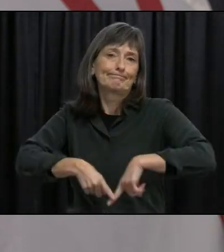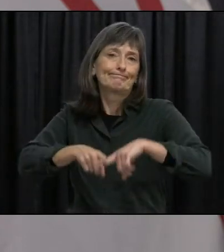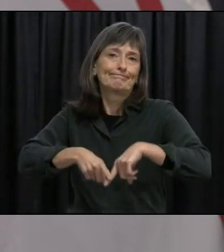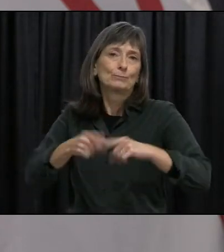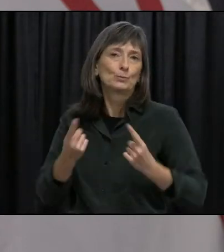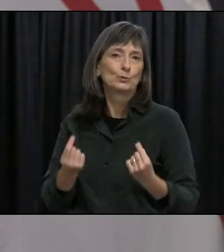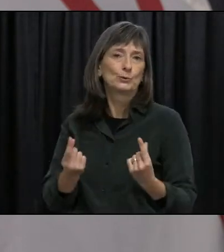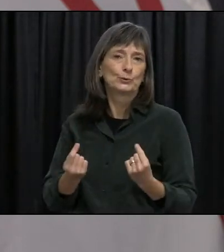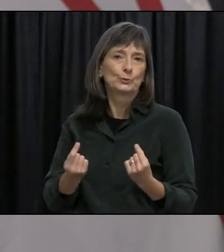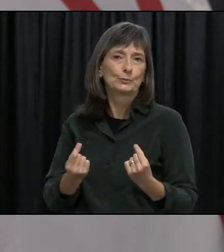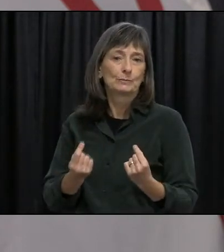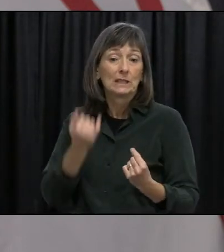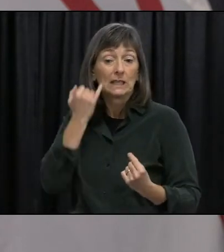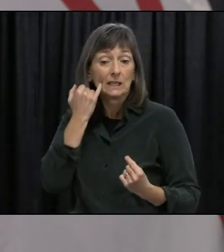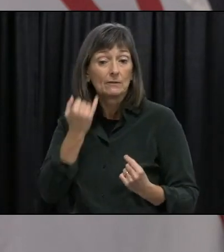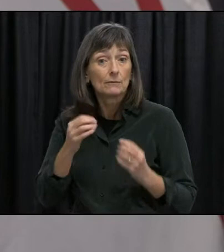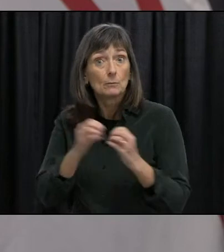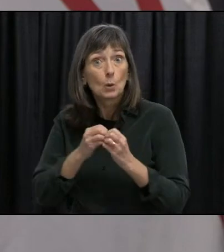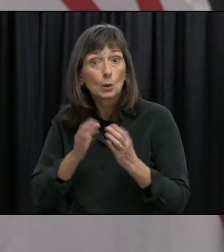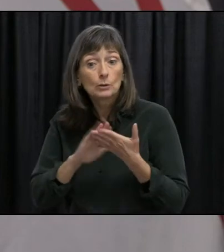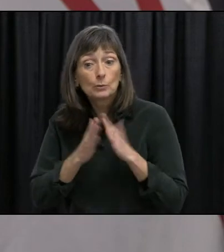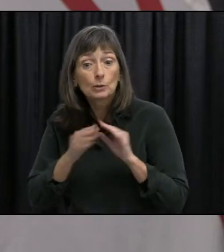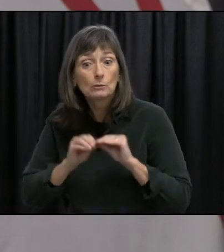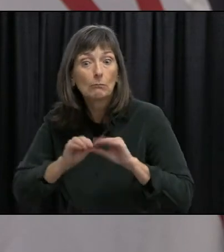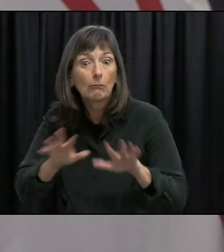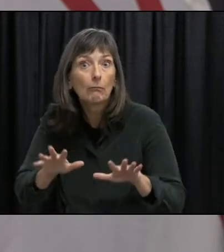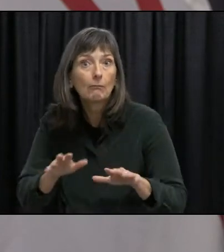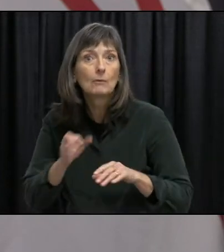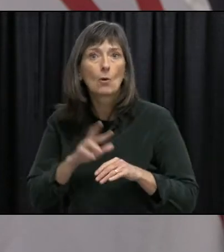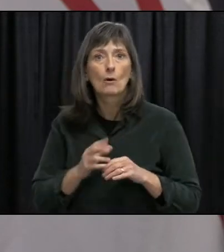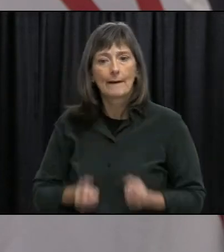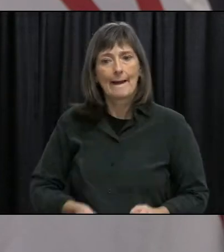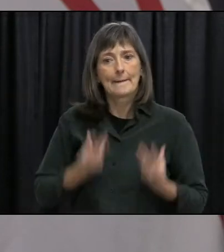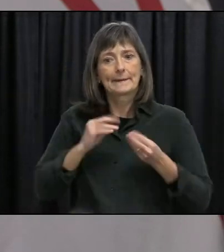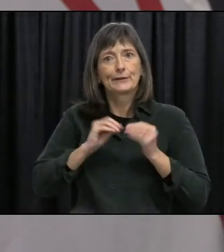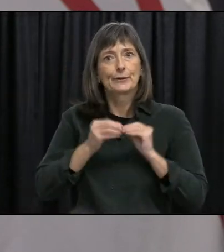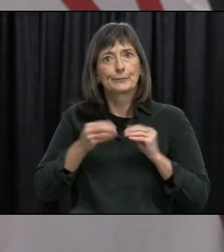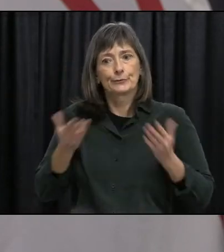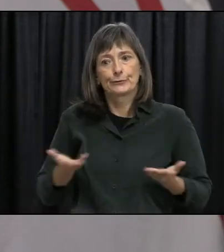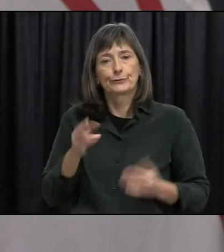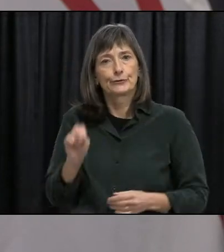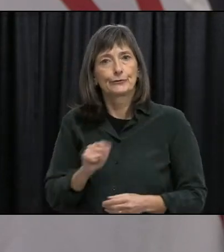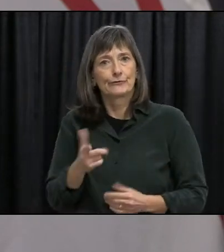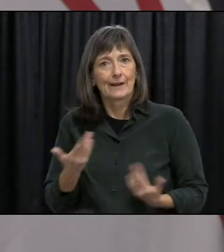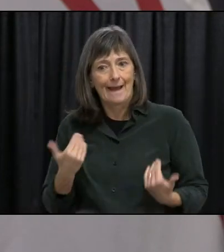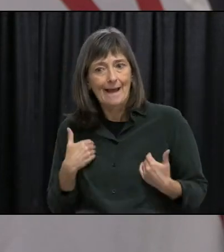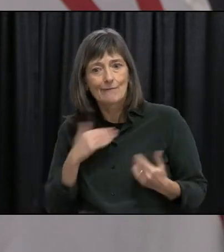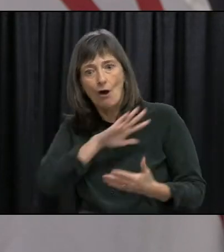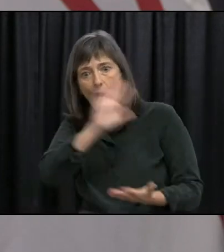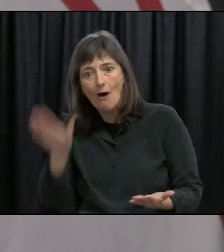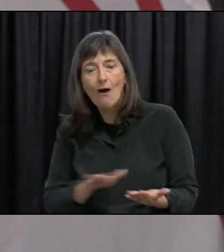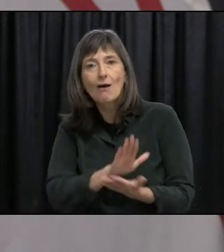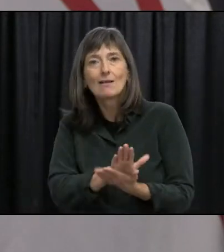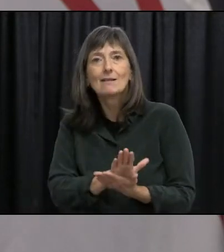terms of community spread, the number of cases in a province, the